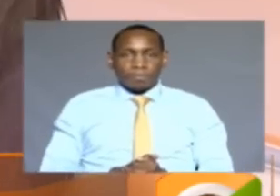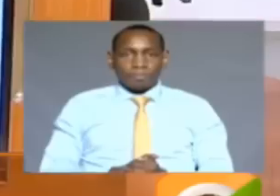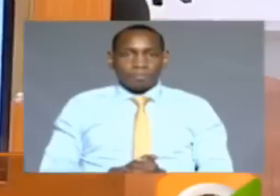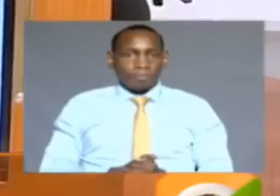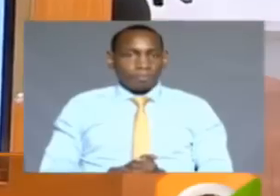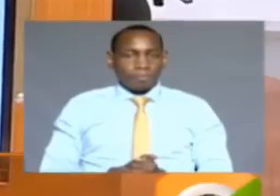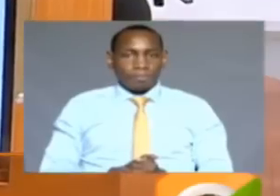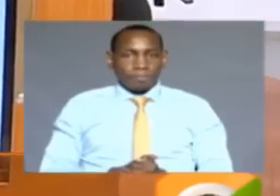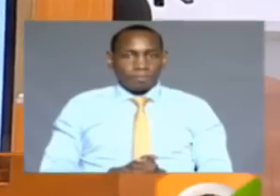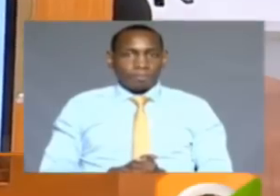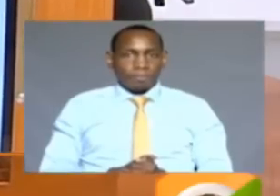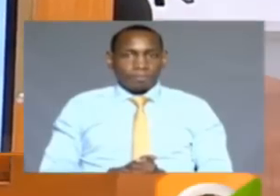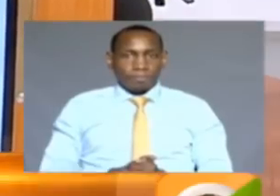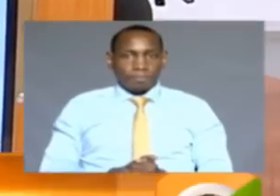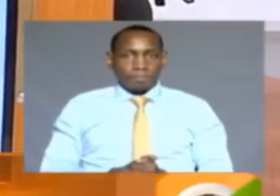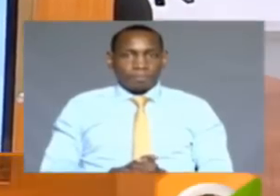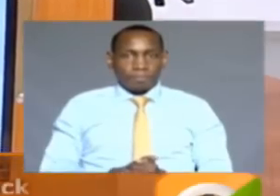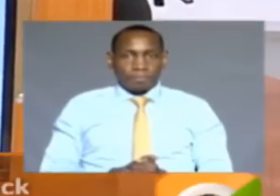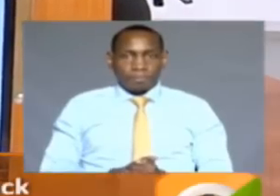has